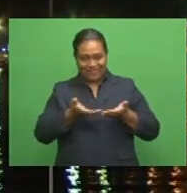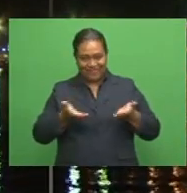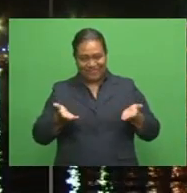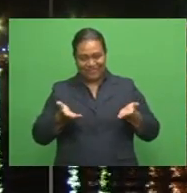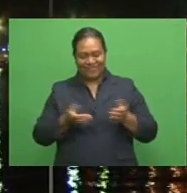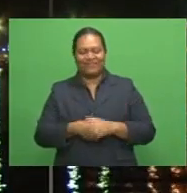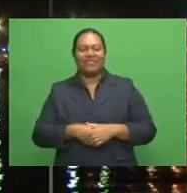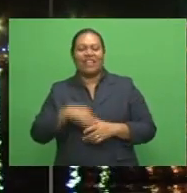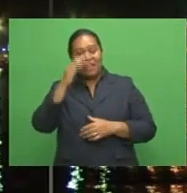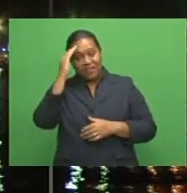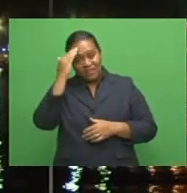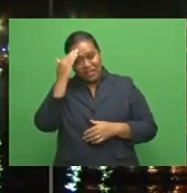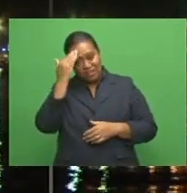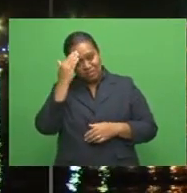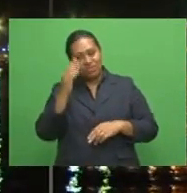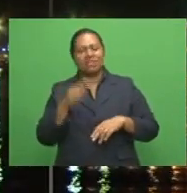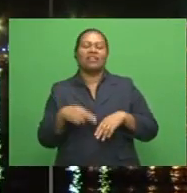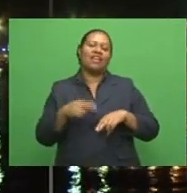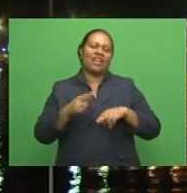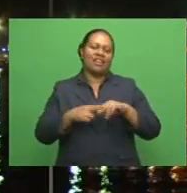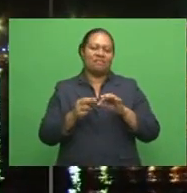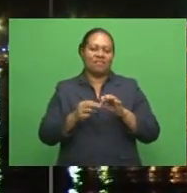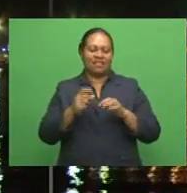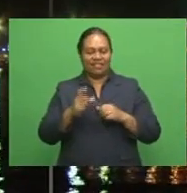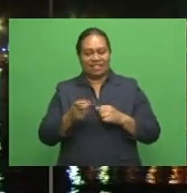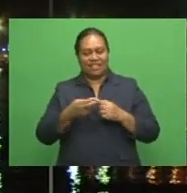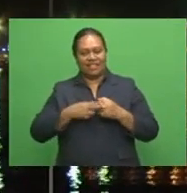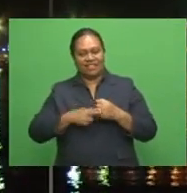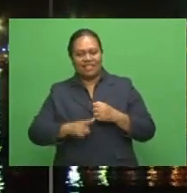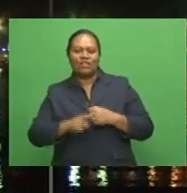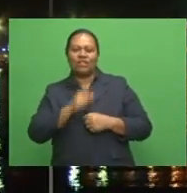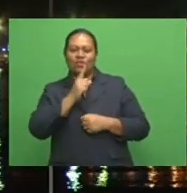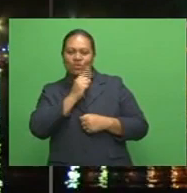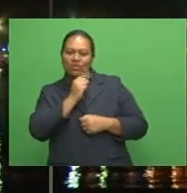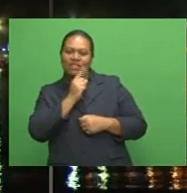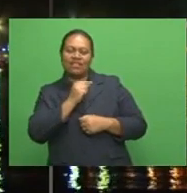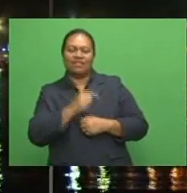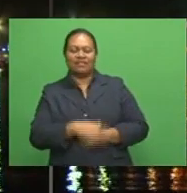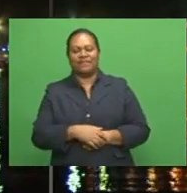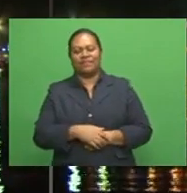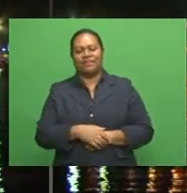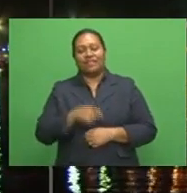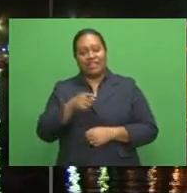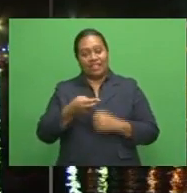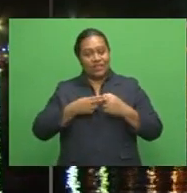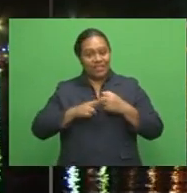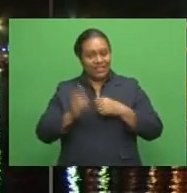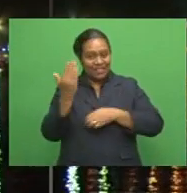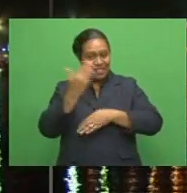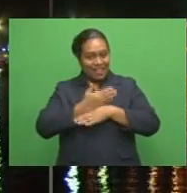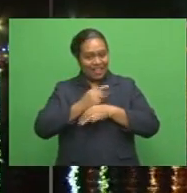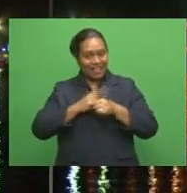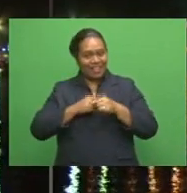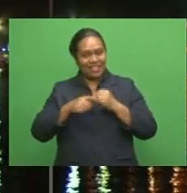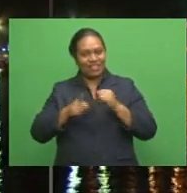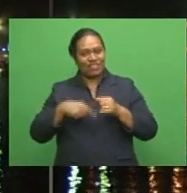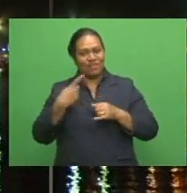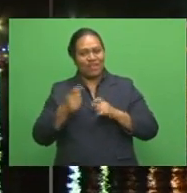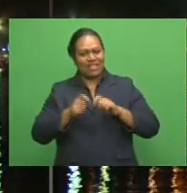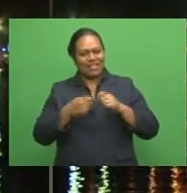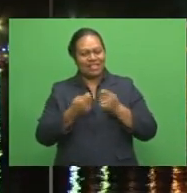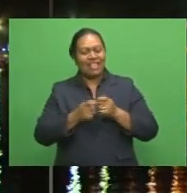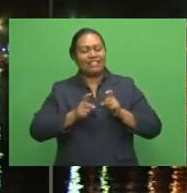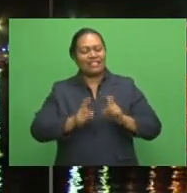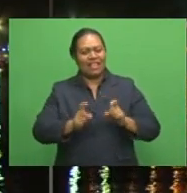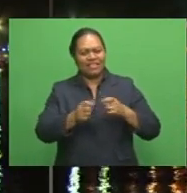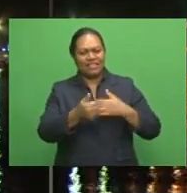fbcnews@fbc.com.fj, via Facebook page FBC News and our Twitter page at FBC_news. That's your news for tonight. Until tomorrow from the team and I, stay